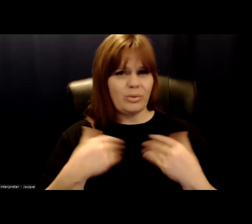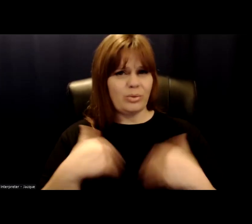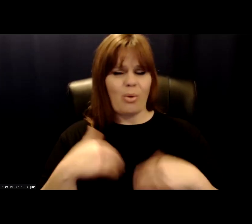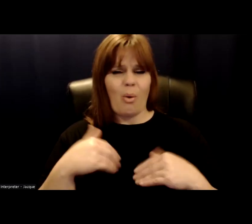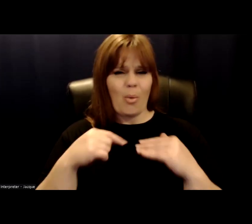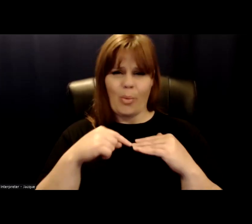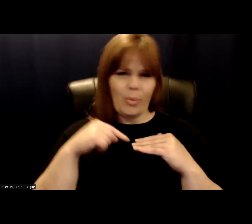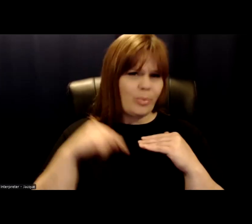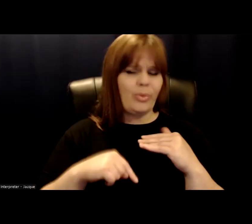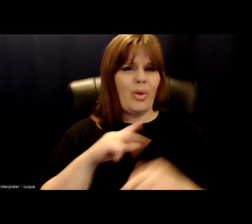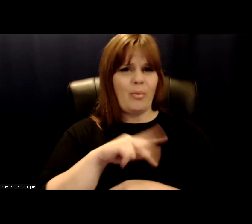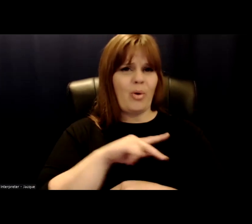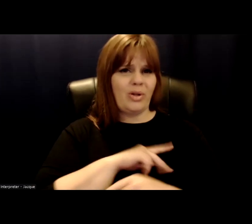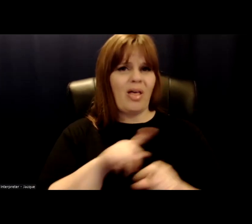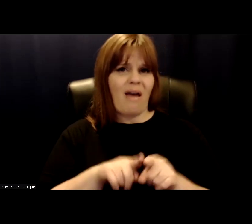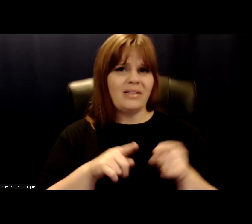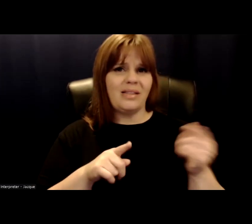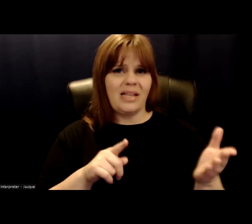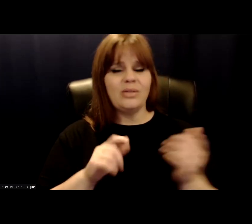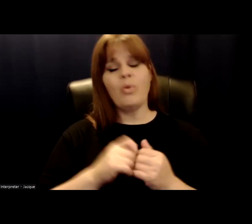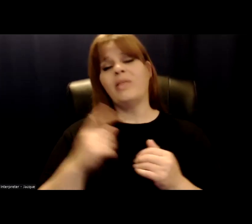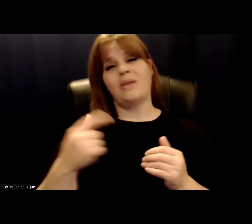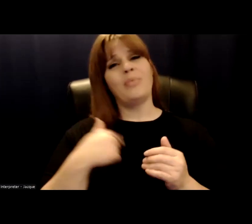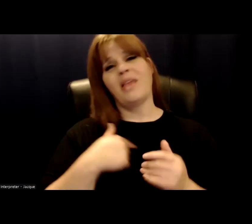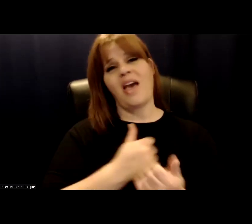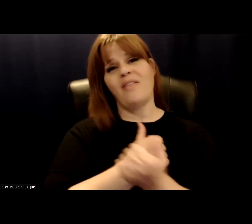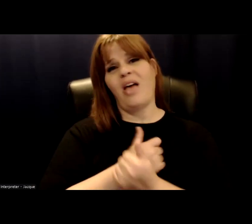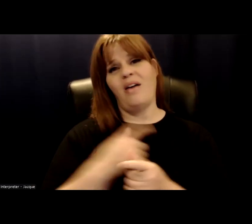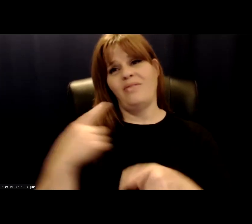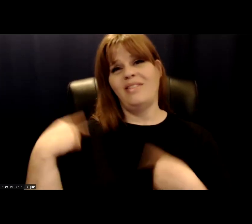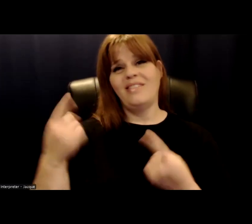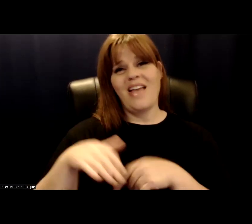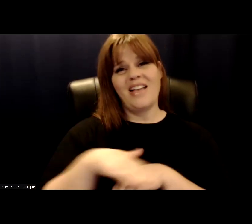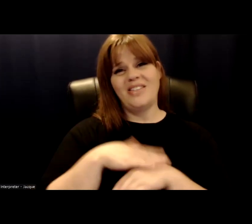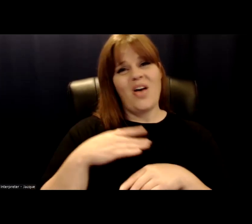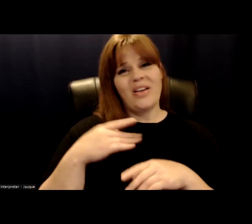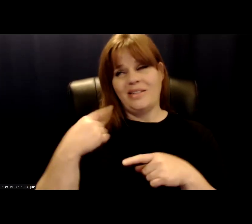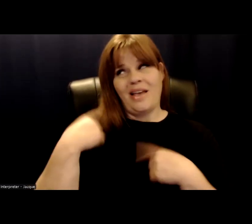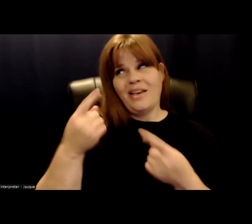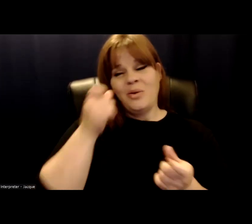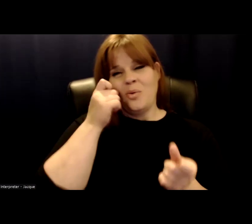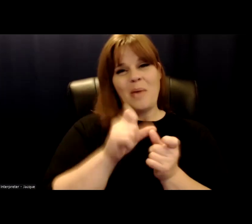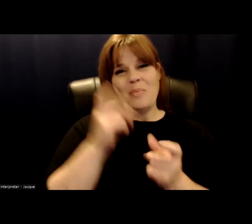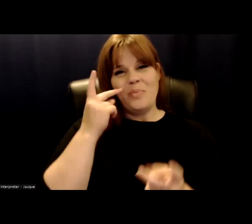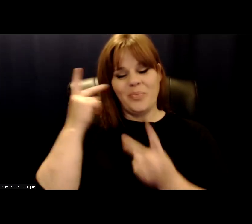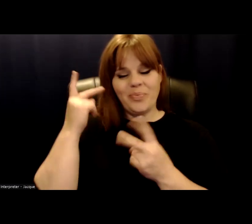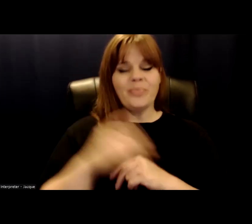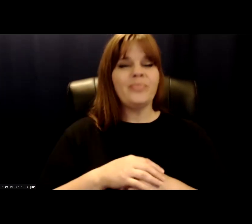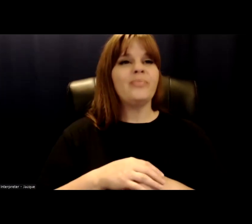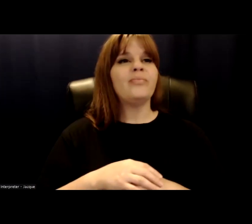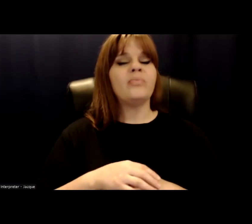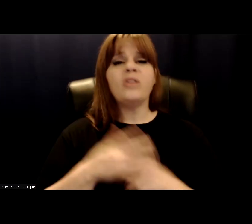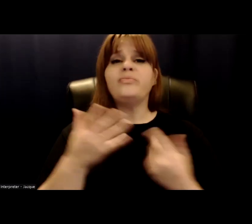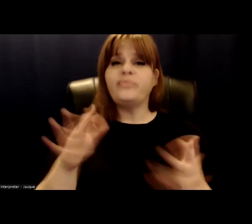as this with something that I've loved as long as I can remember. As you saw in the